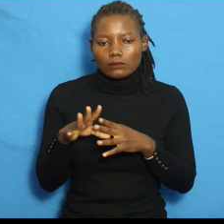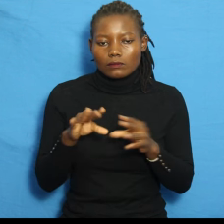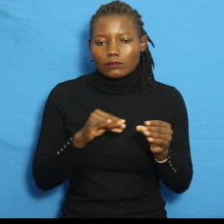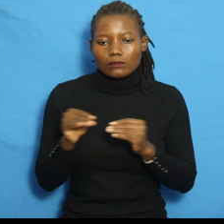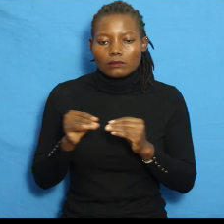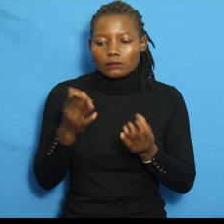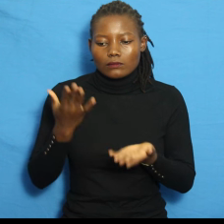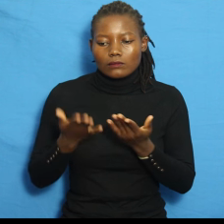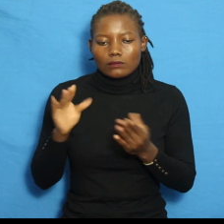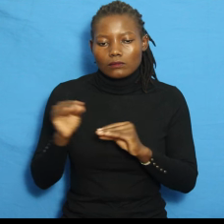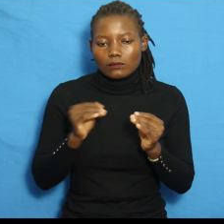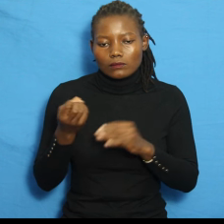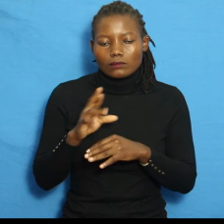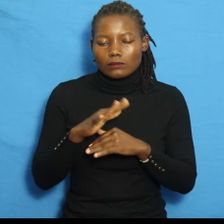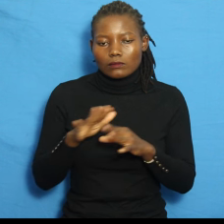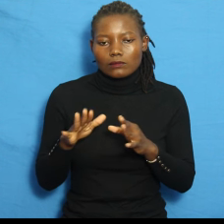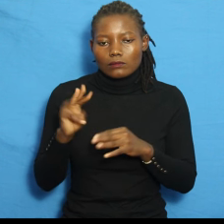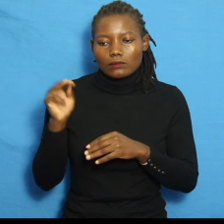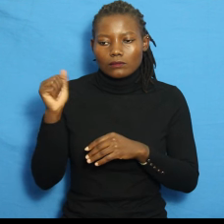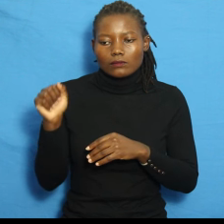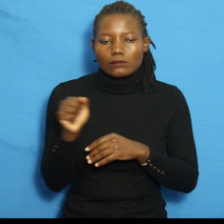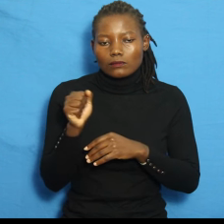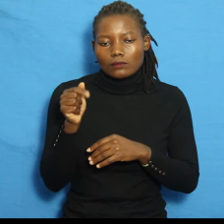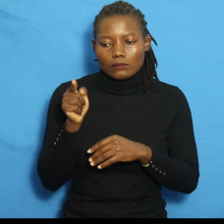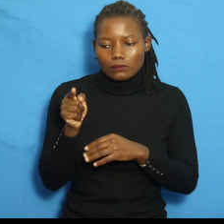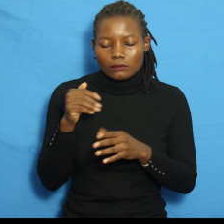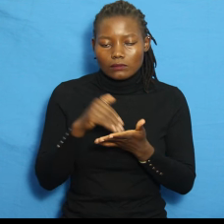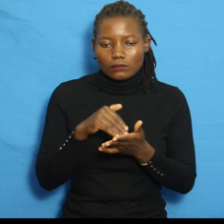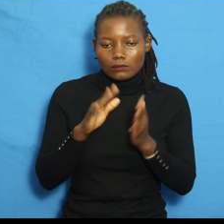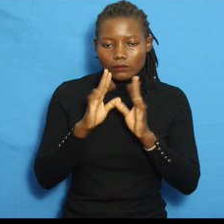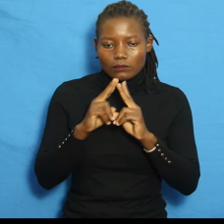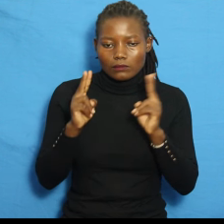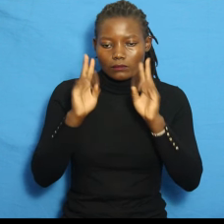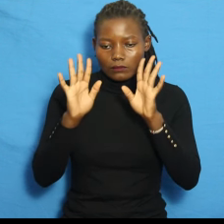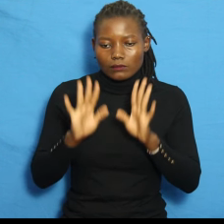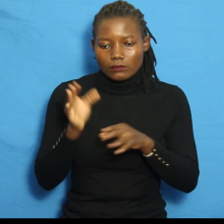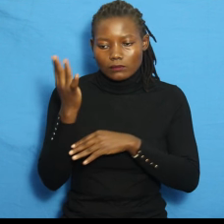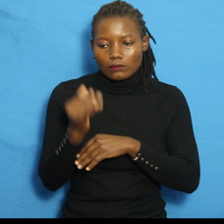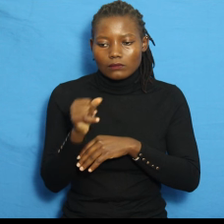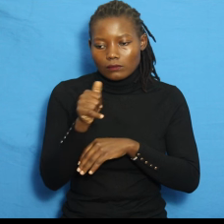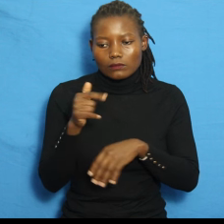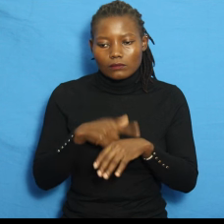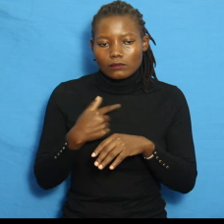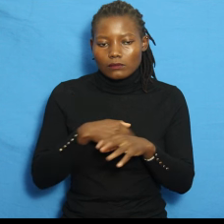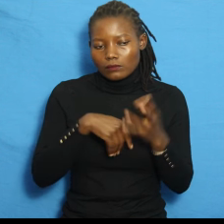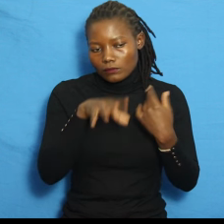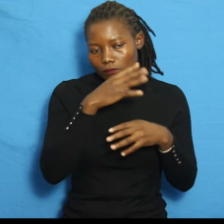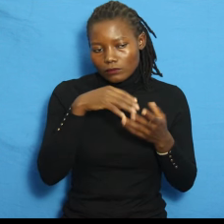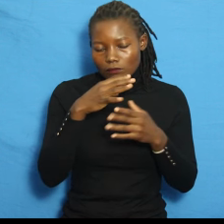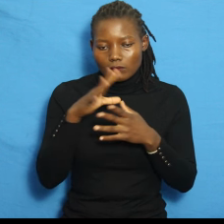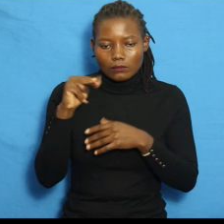moving. Mass, and this again very important. Sometimes we confuse mass and